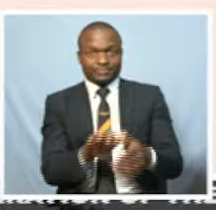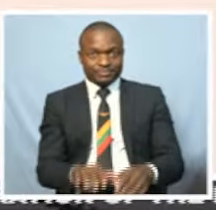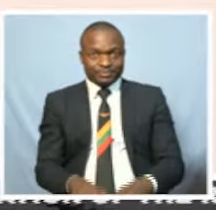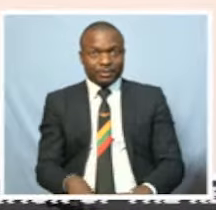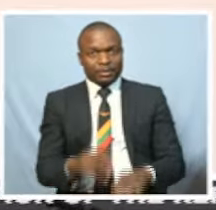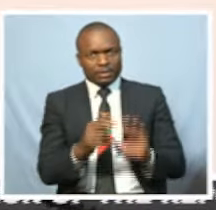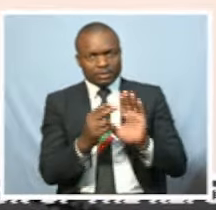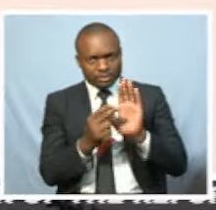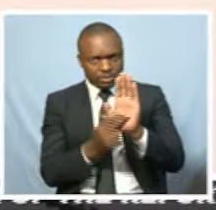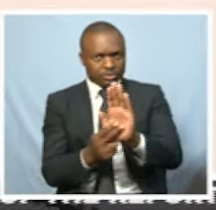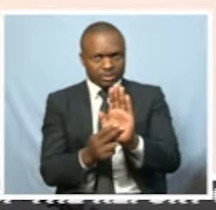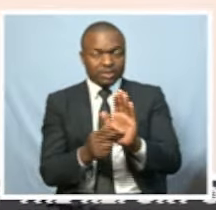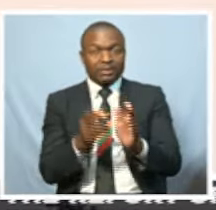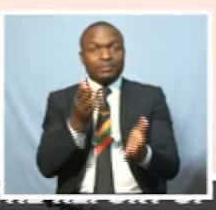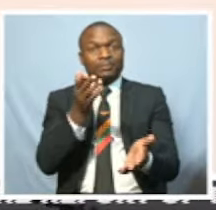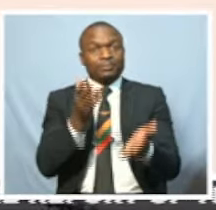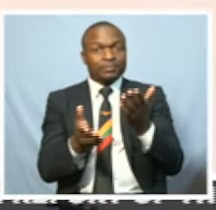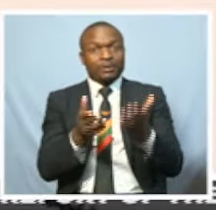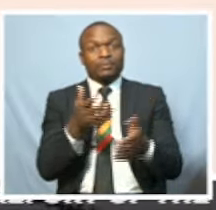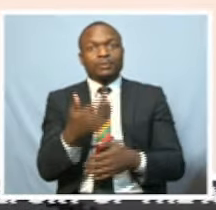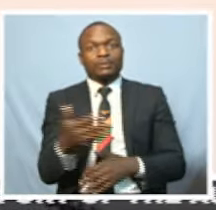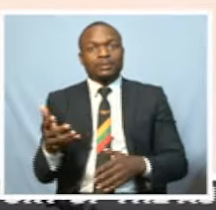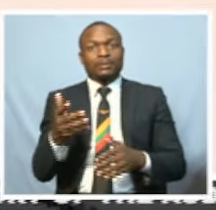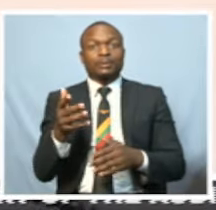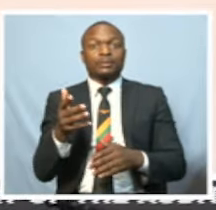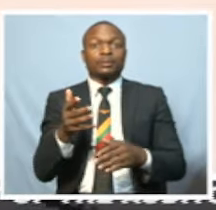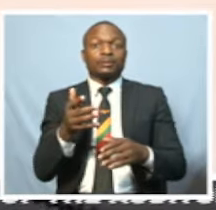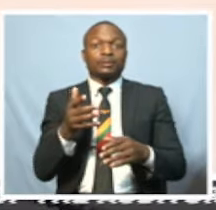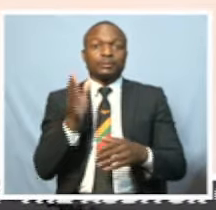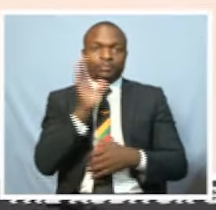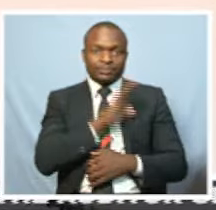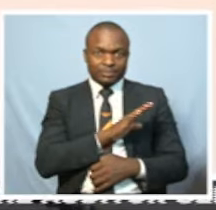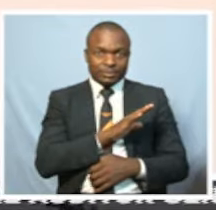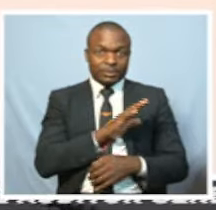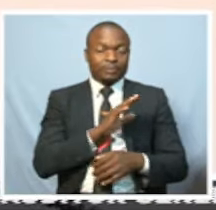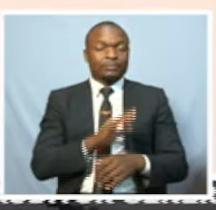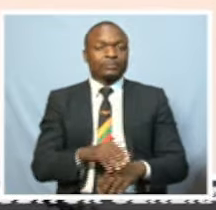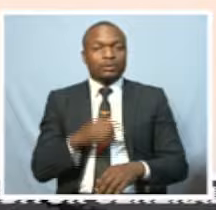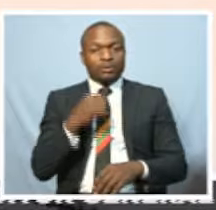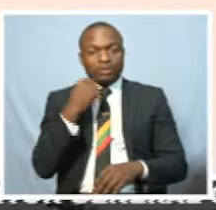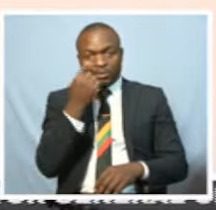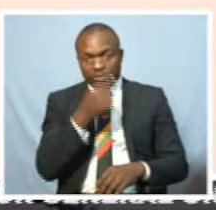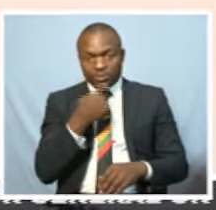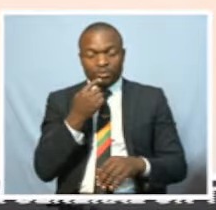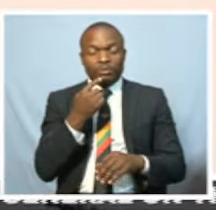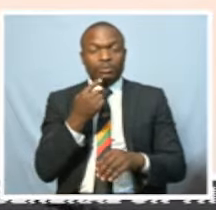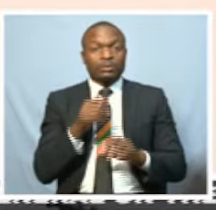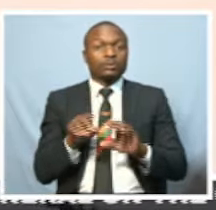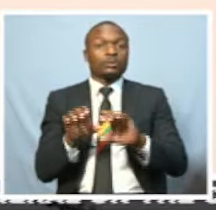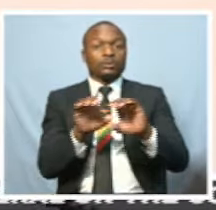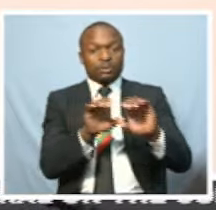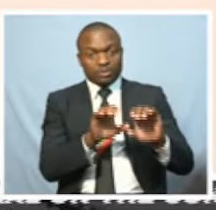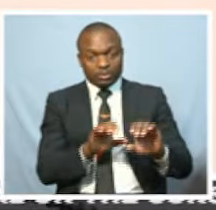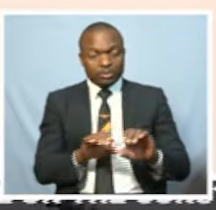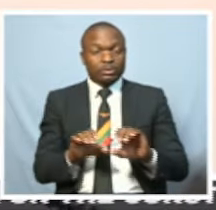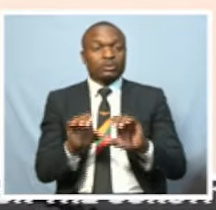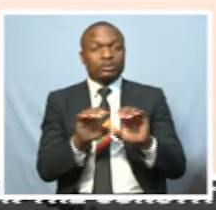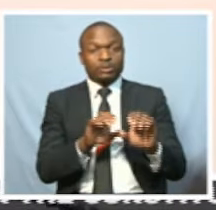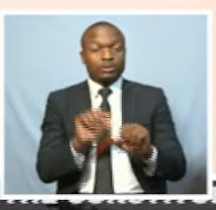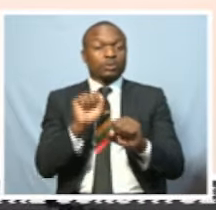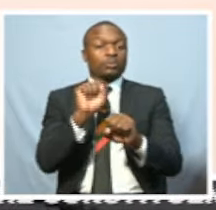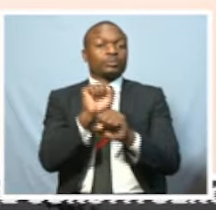it shows that maybe most of the things were done, and then who did the actual